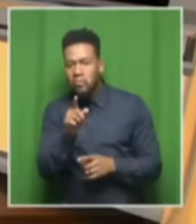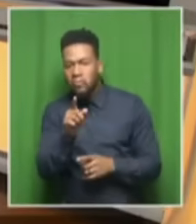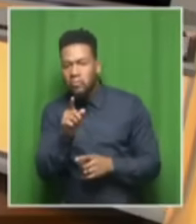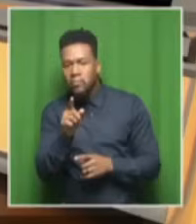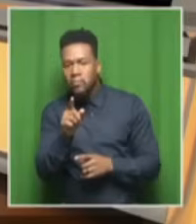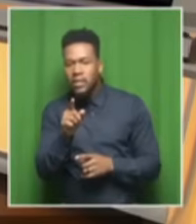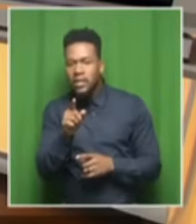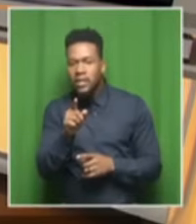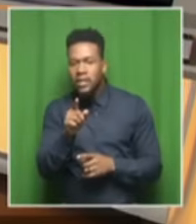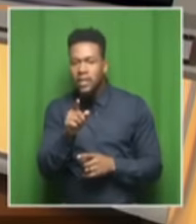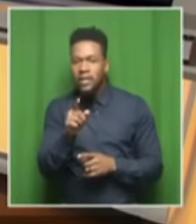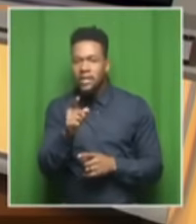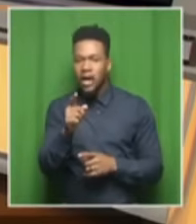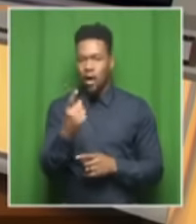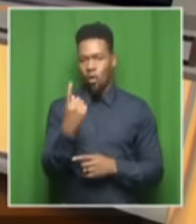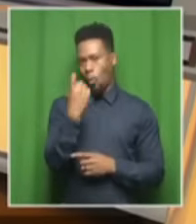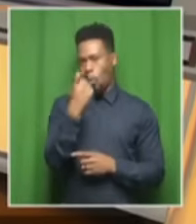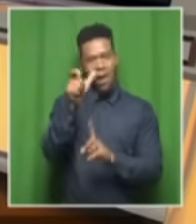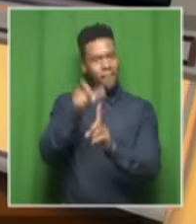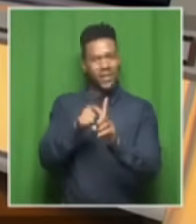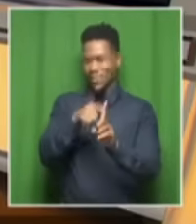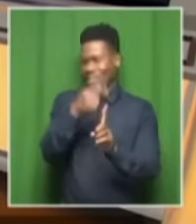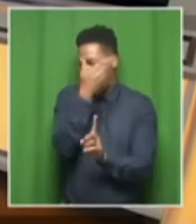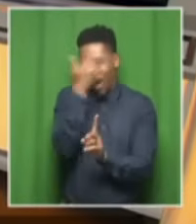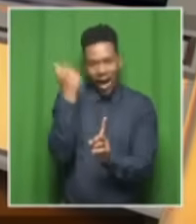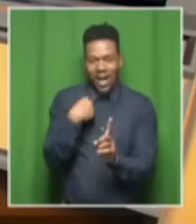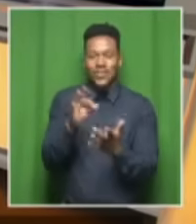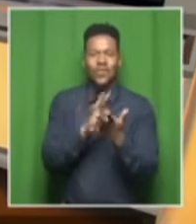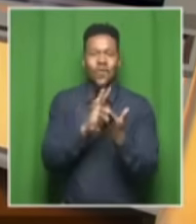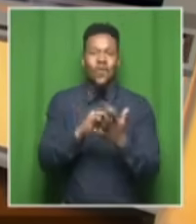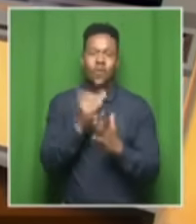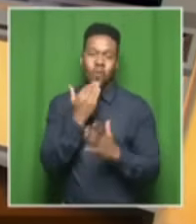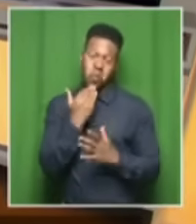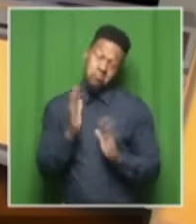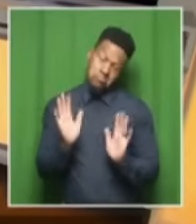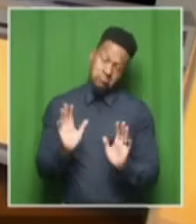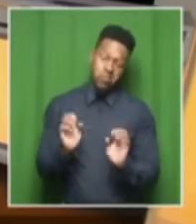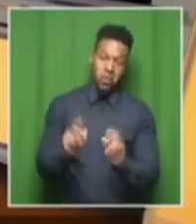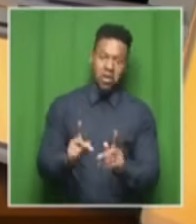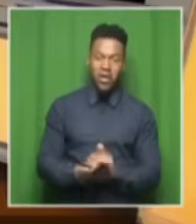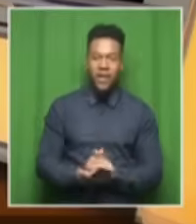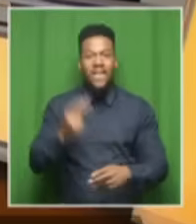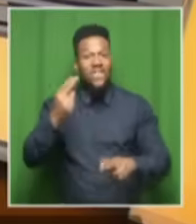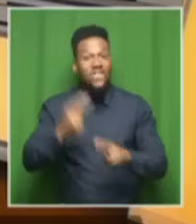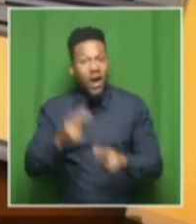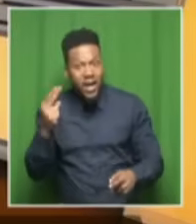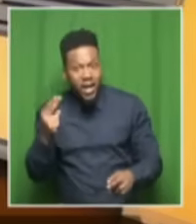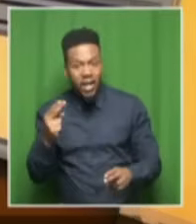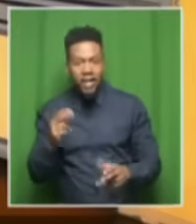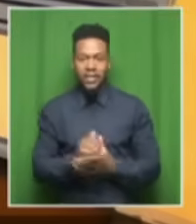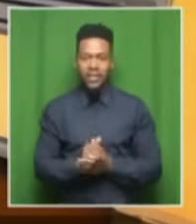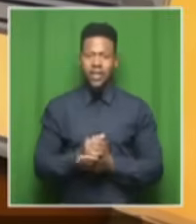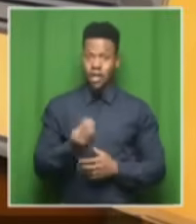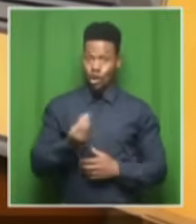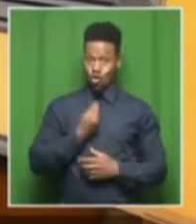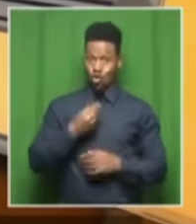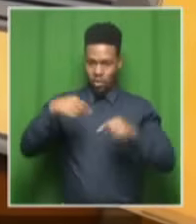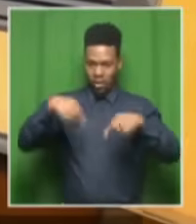So only Jocelyn's still open to finding out who she's going to vote for. And then finally, as the youth in South